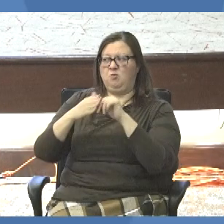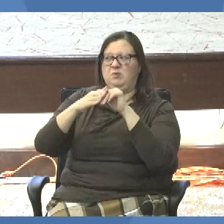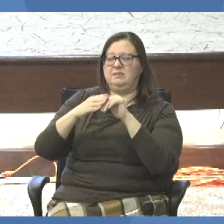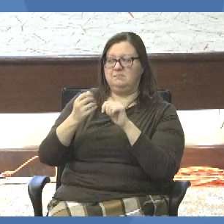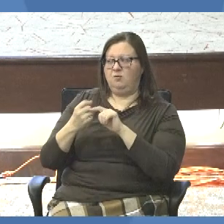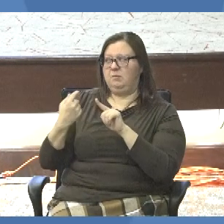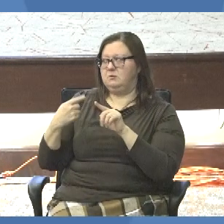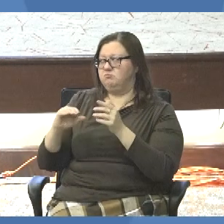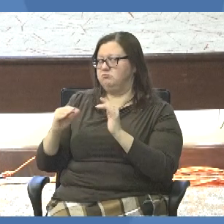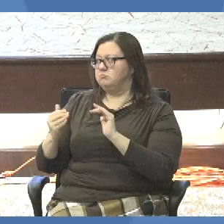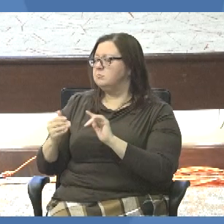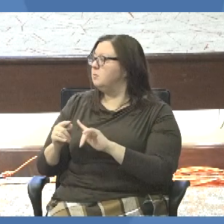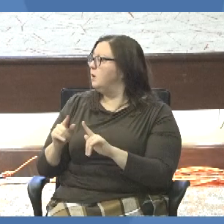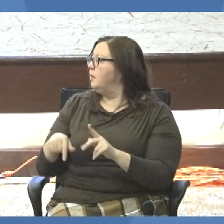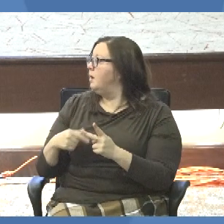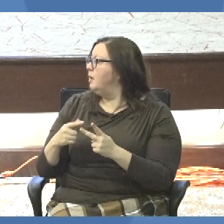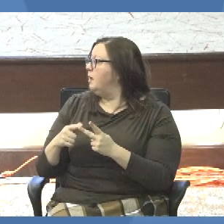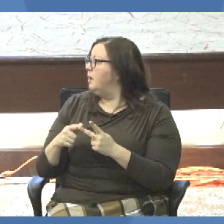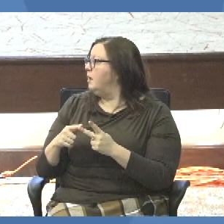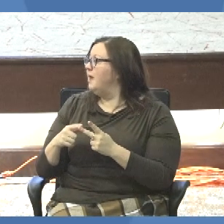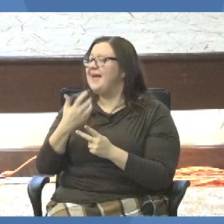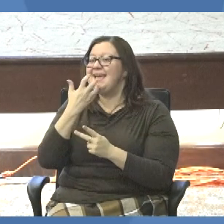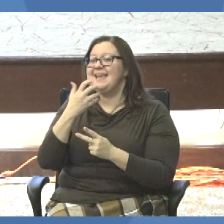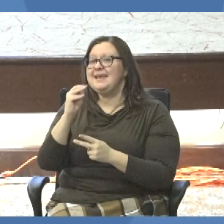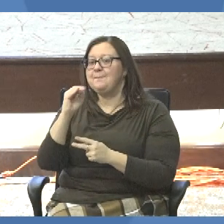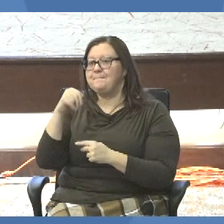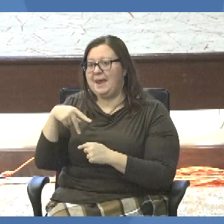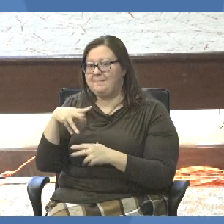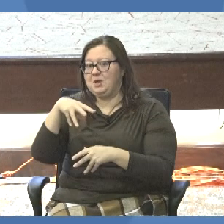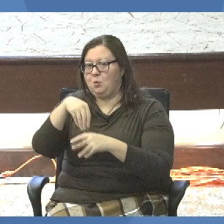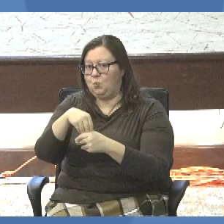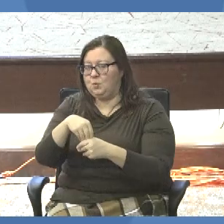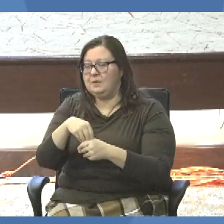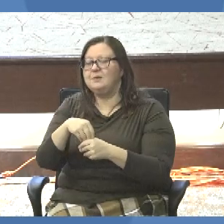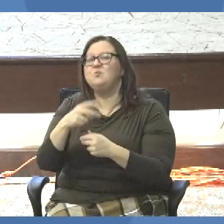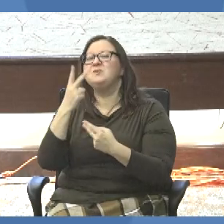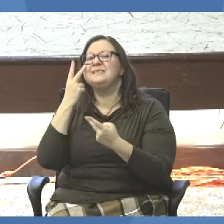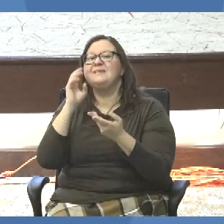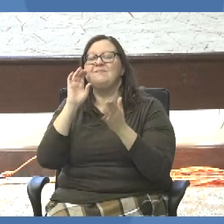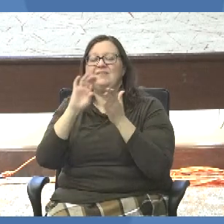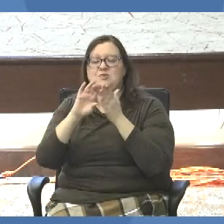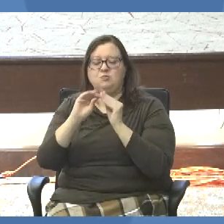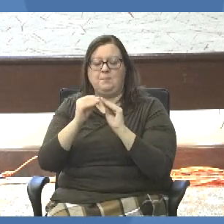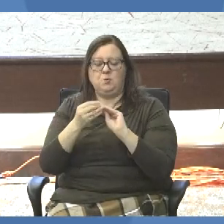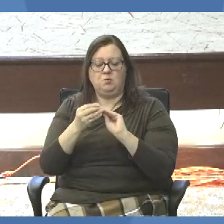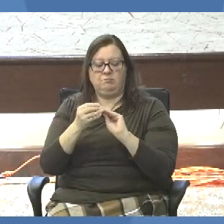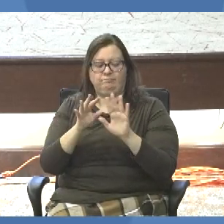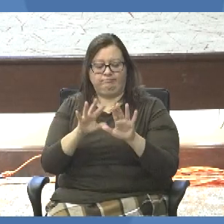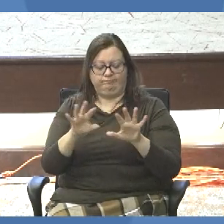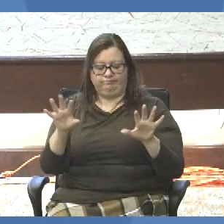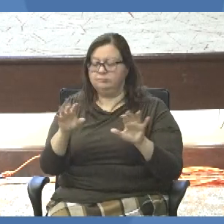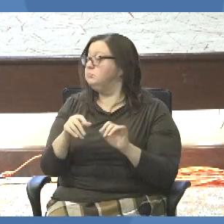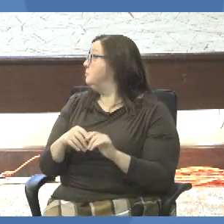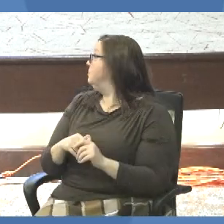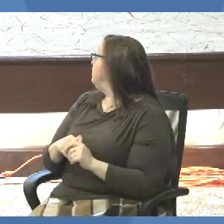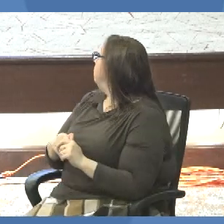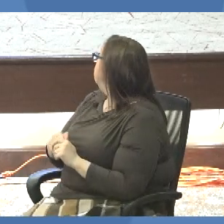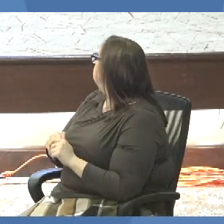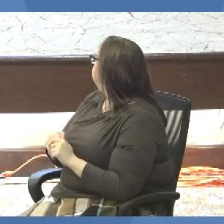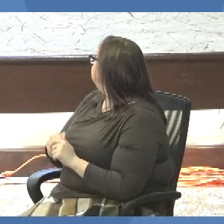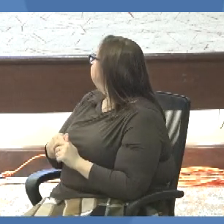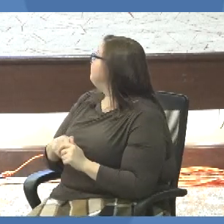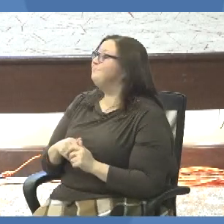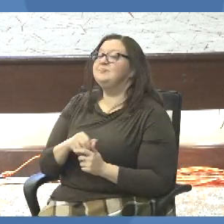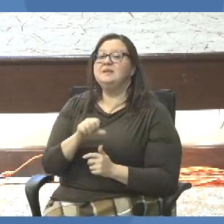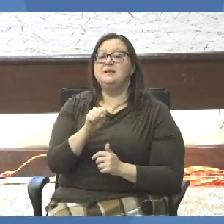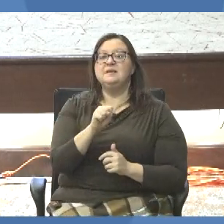I did include the fire incident heat map, and this is a way to visualize our data. And so as you would expect, you know, this is just structure